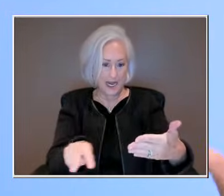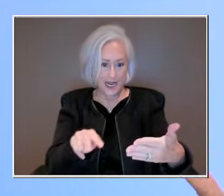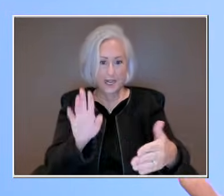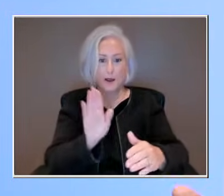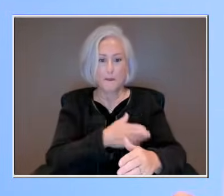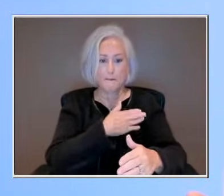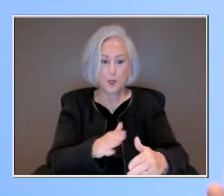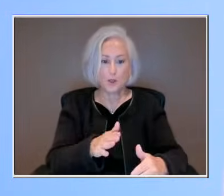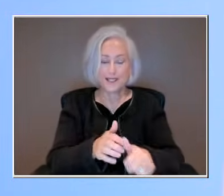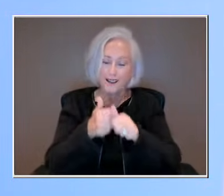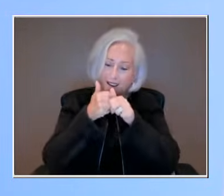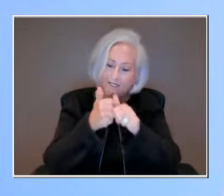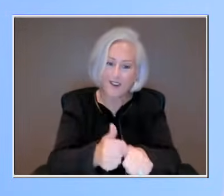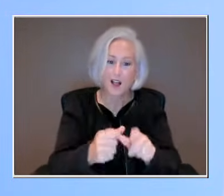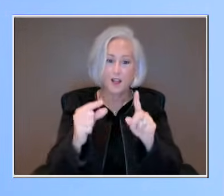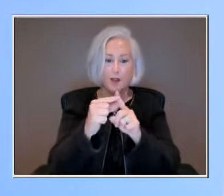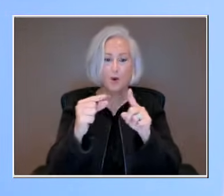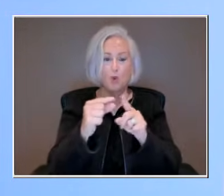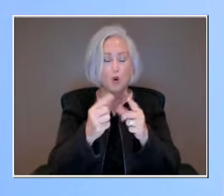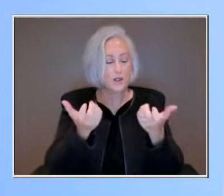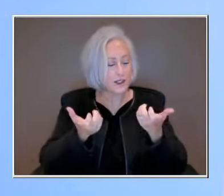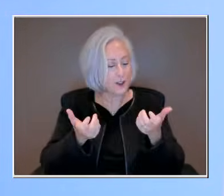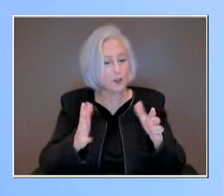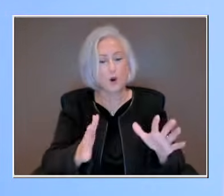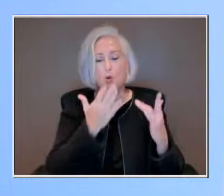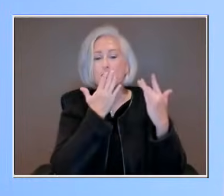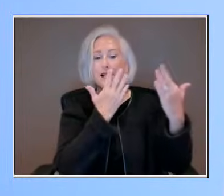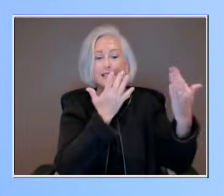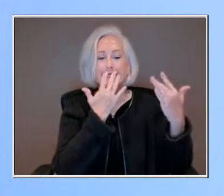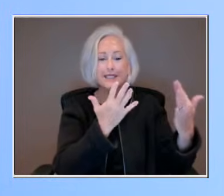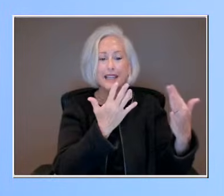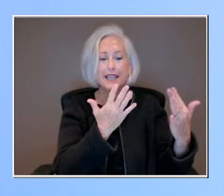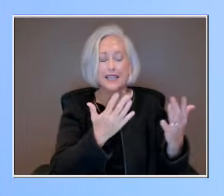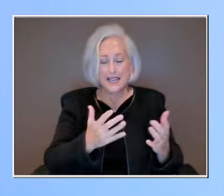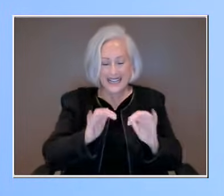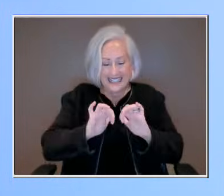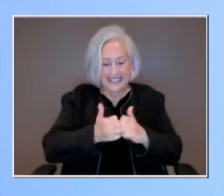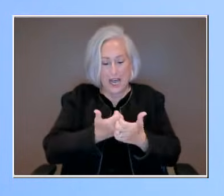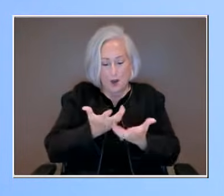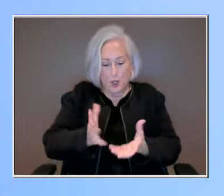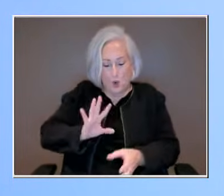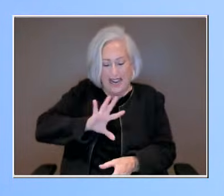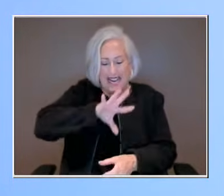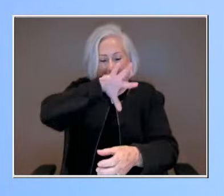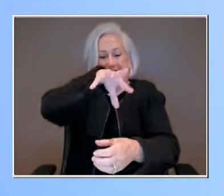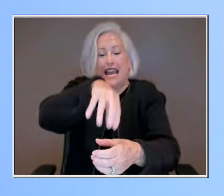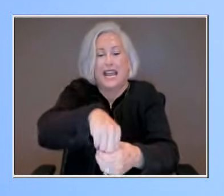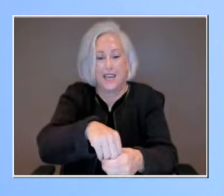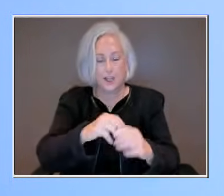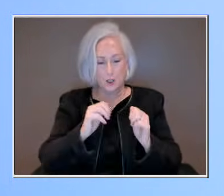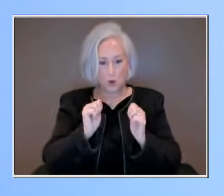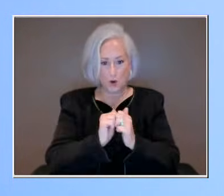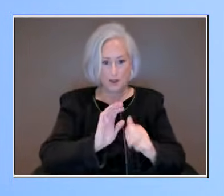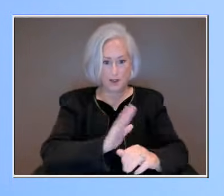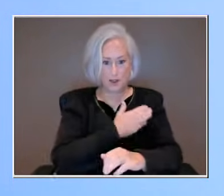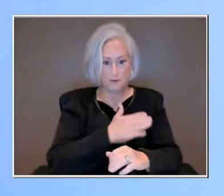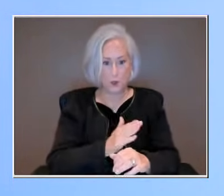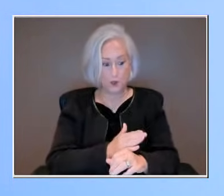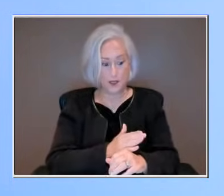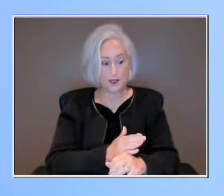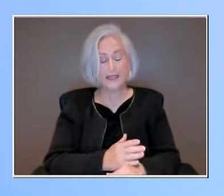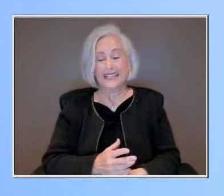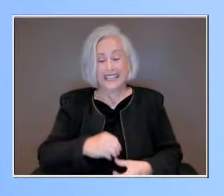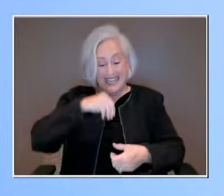feel comfortable singing them. It's all engagement, and being even in a room full of others while they're doing it is physical activity and